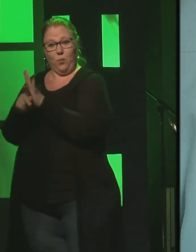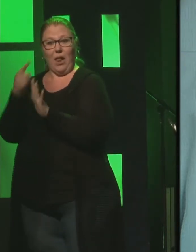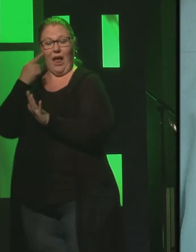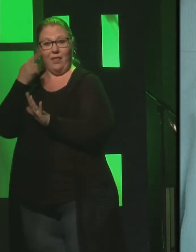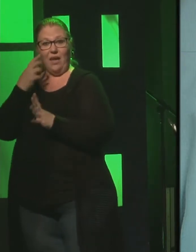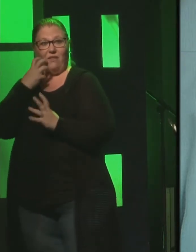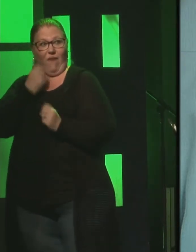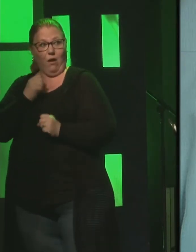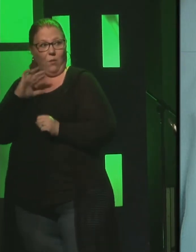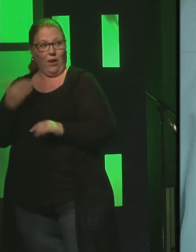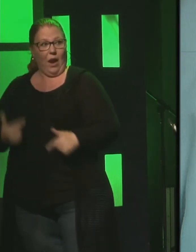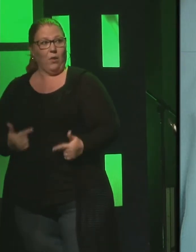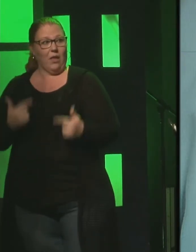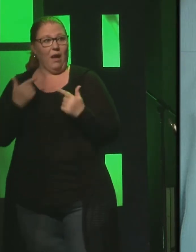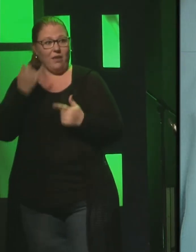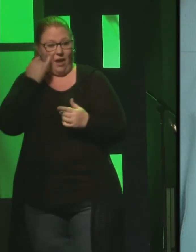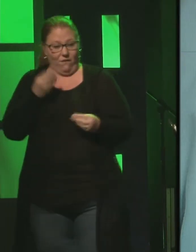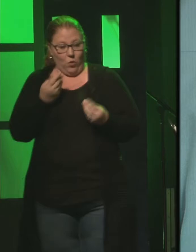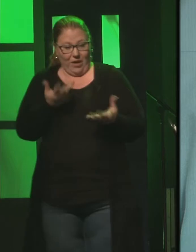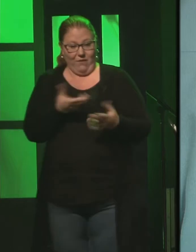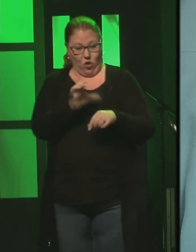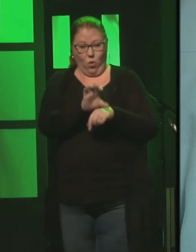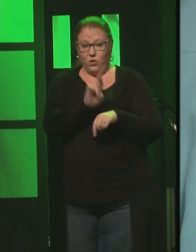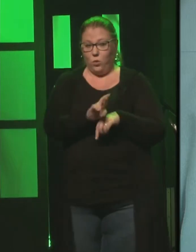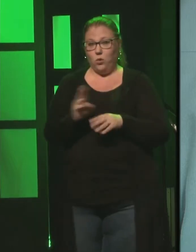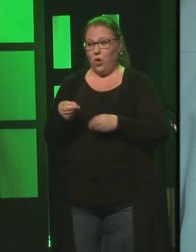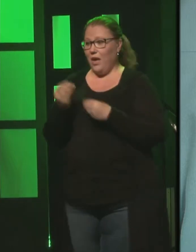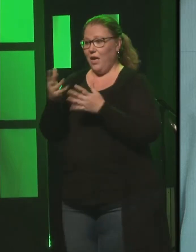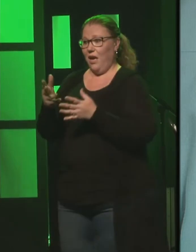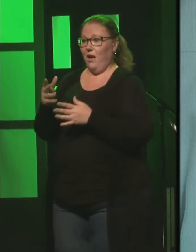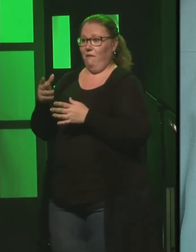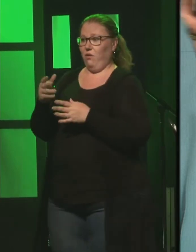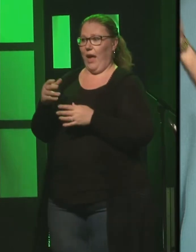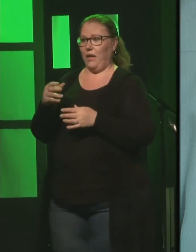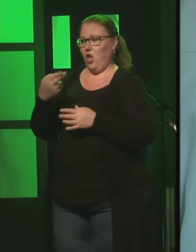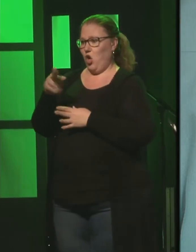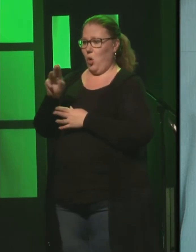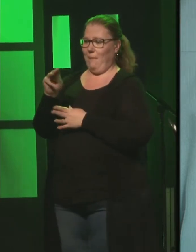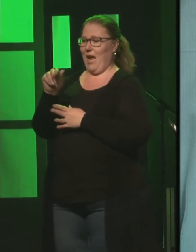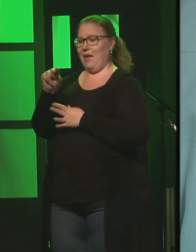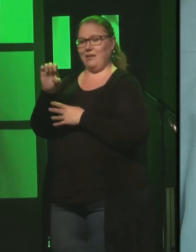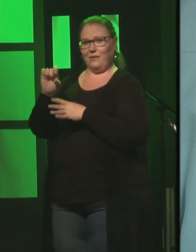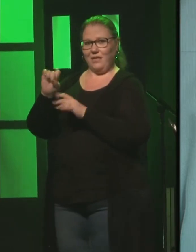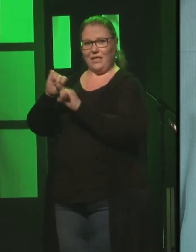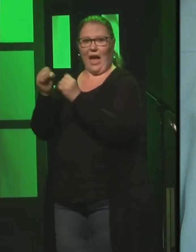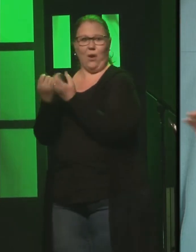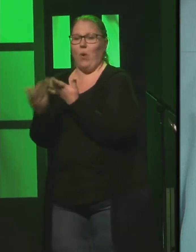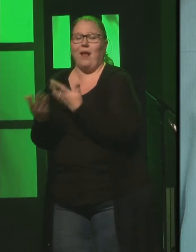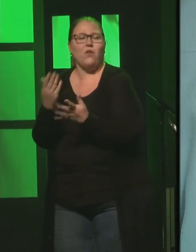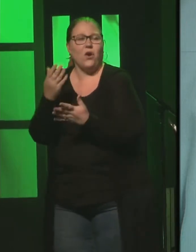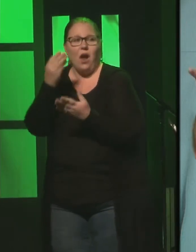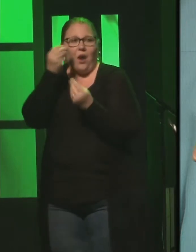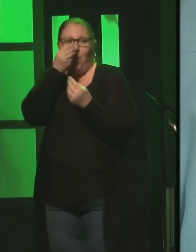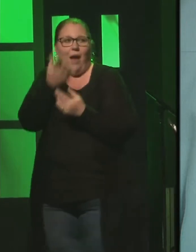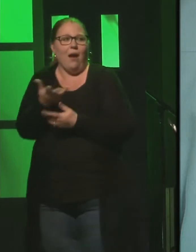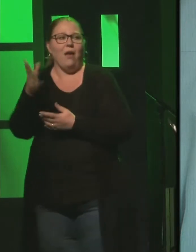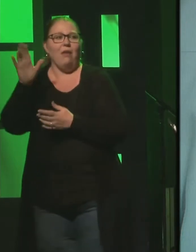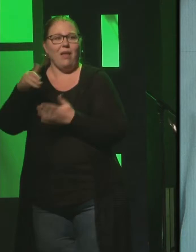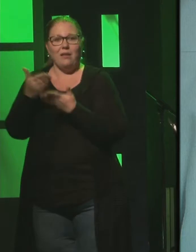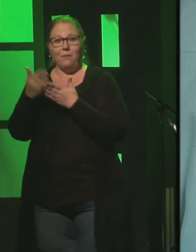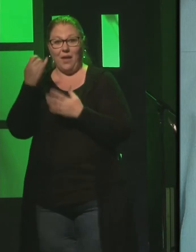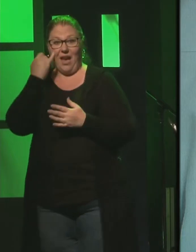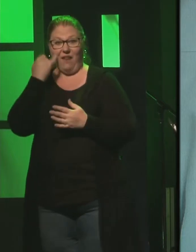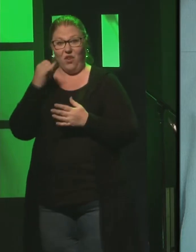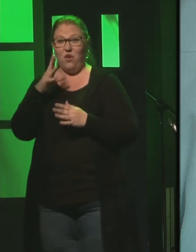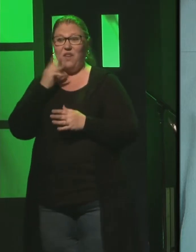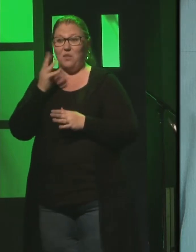is valuable in our lives. Whether you give to Crossroads or whether you give to the Humane Society, whatever it might be, that's something, if you've had a